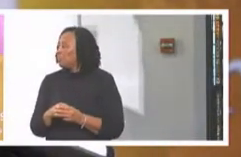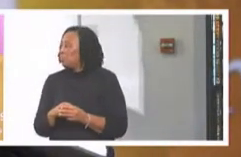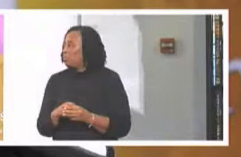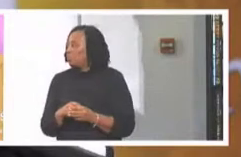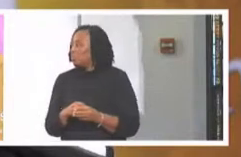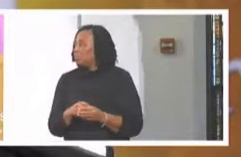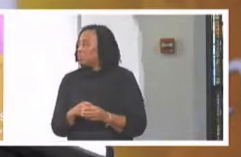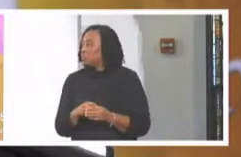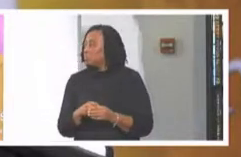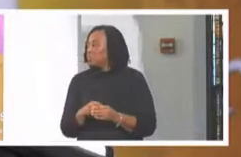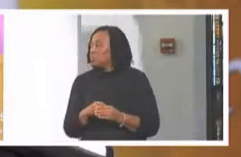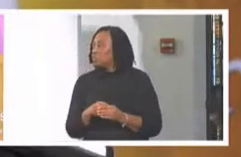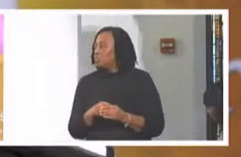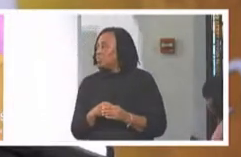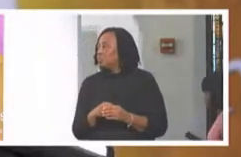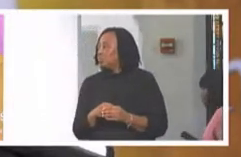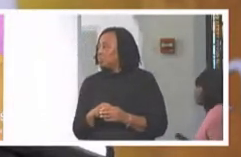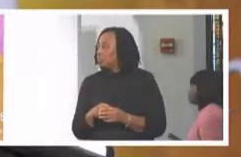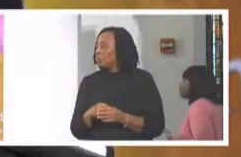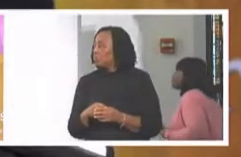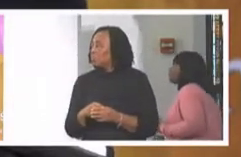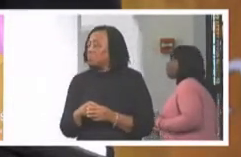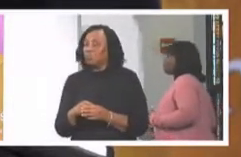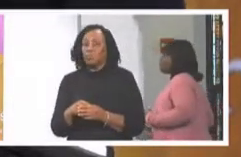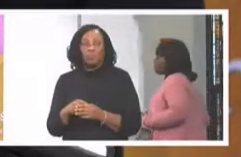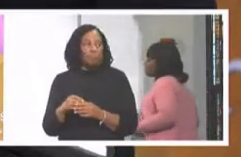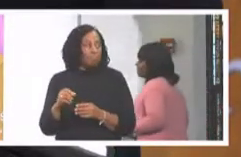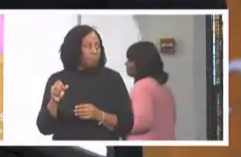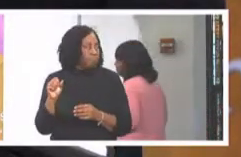amen, amen. Yes.